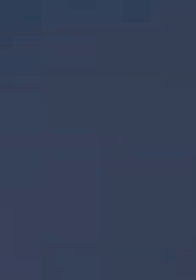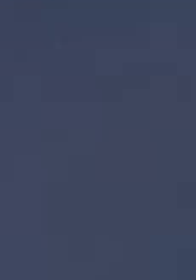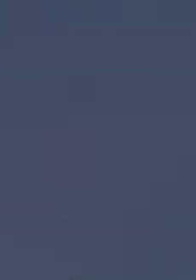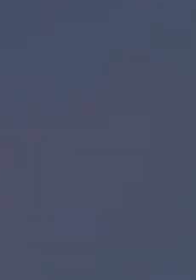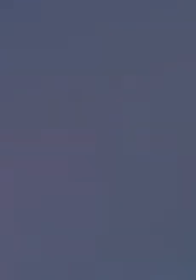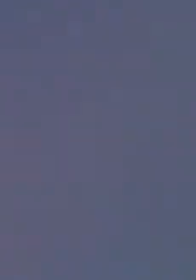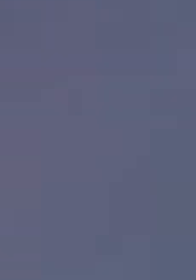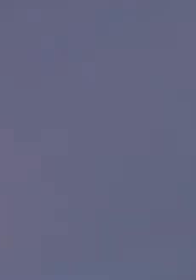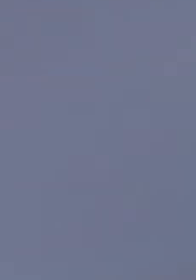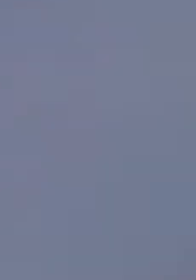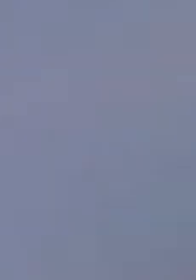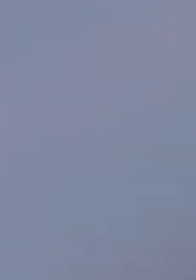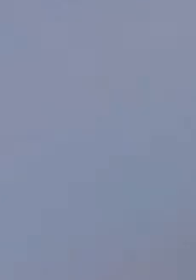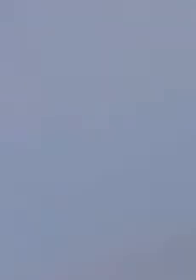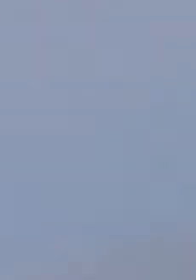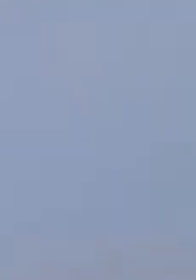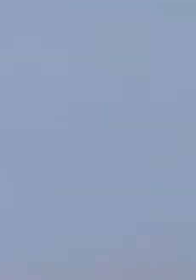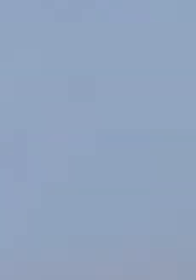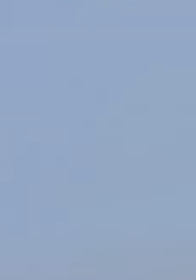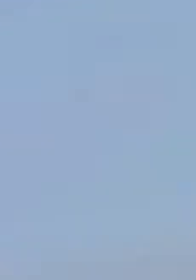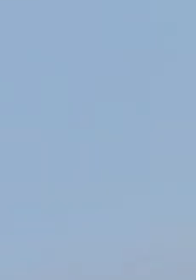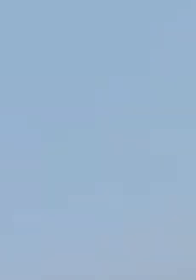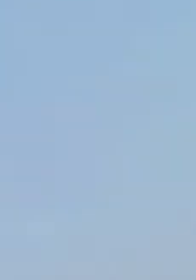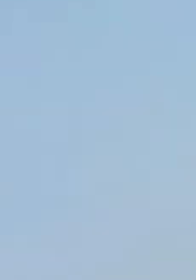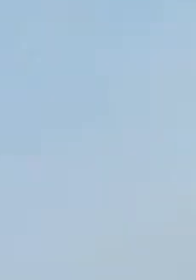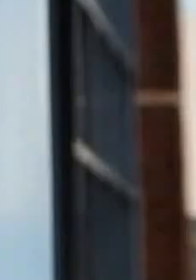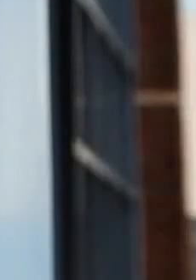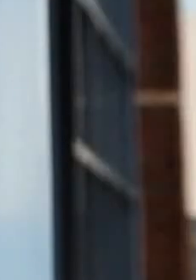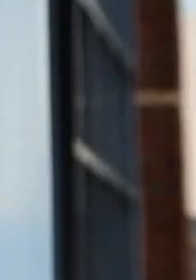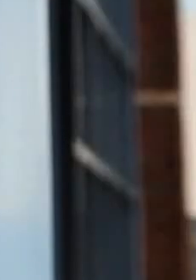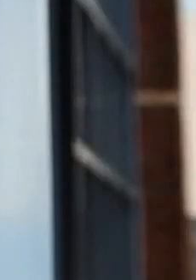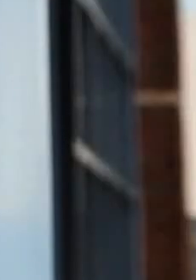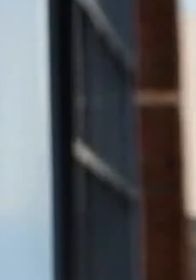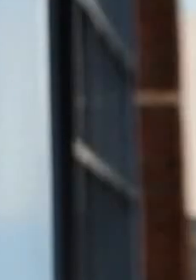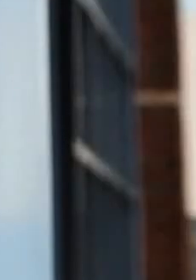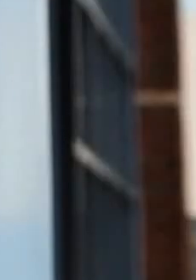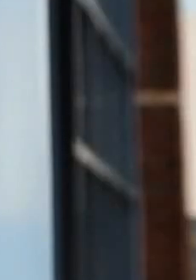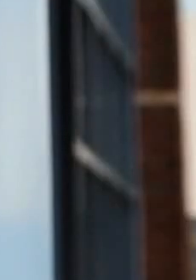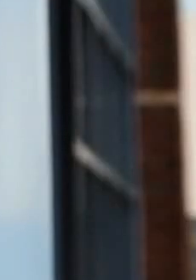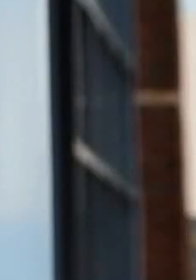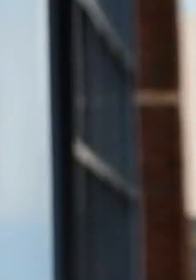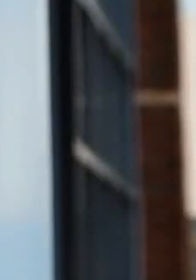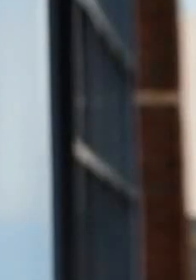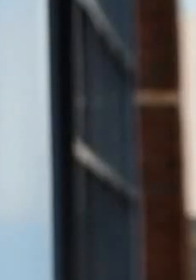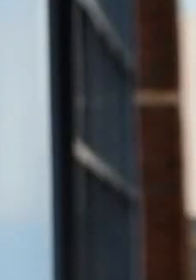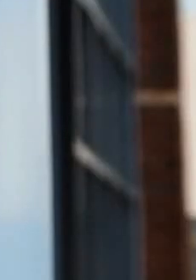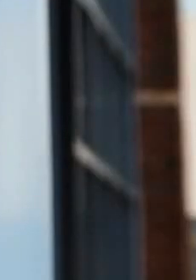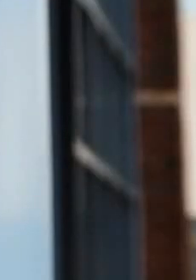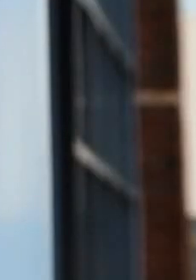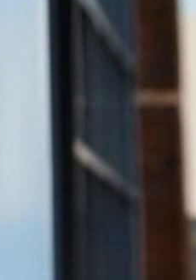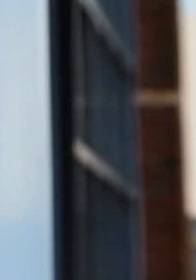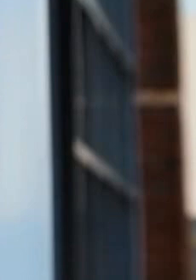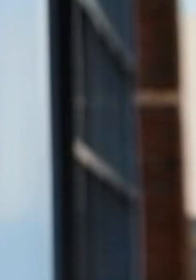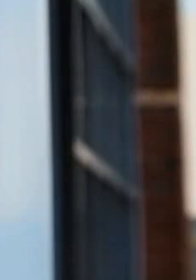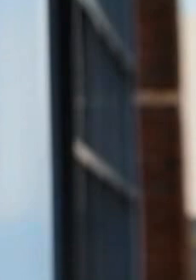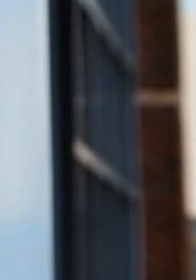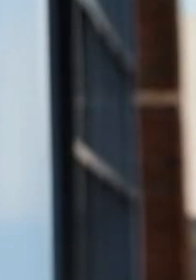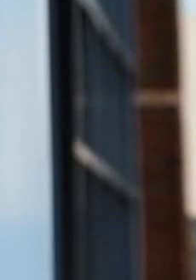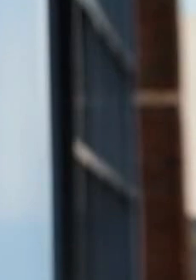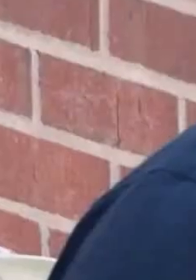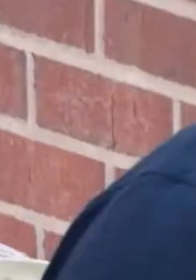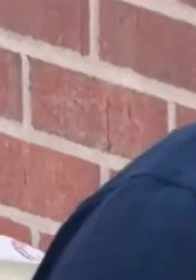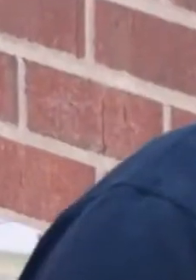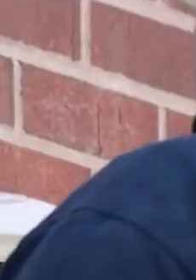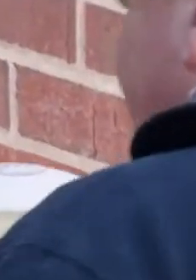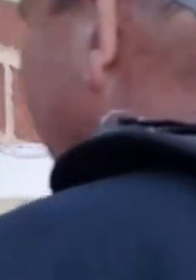It's an appropriate time, I think, to recognize what has been accomplished in the first 25 years, and then setting some ambitions for the next 25 and